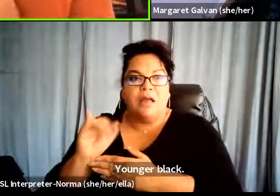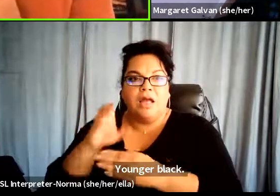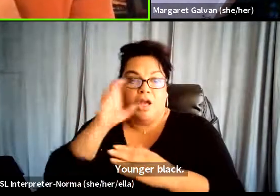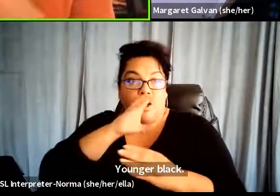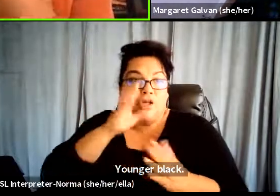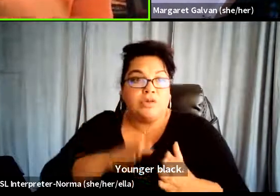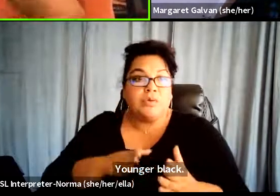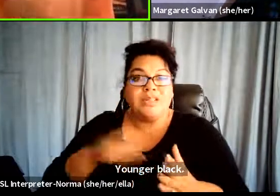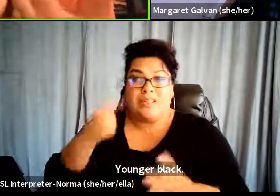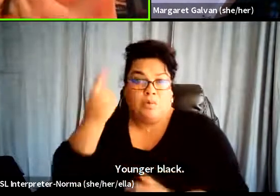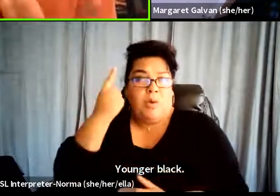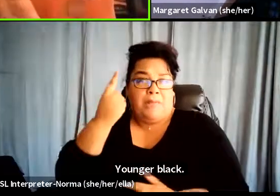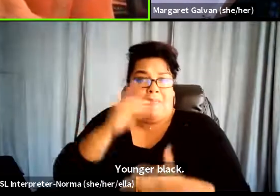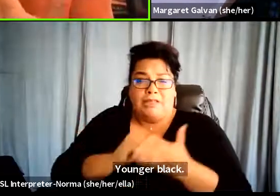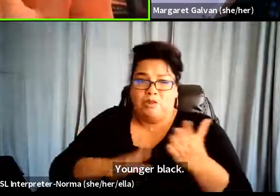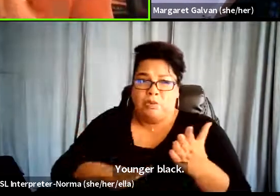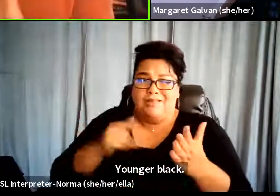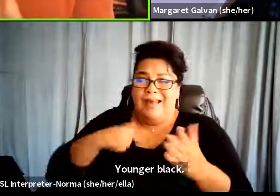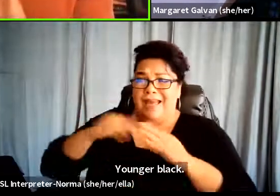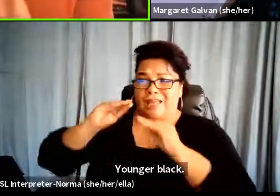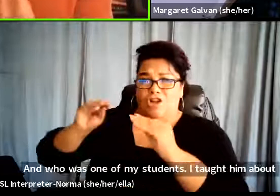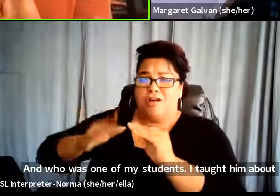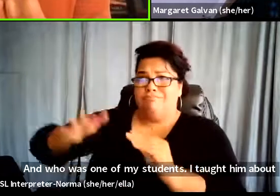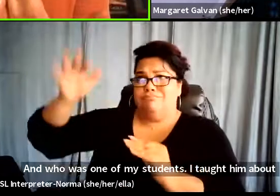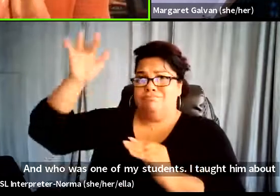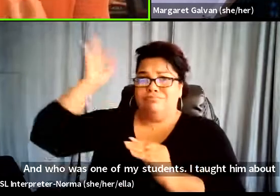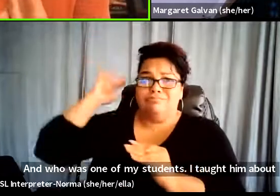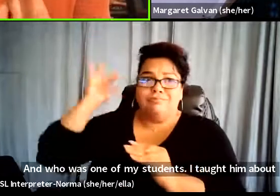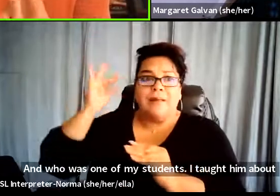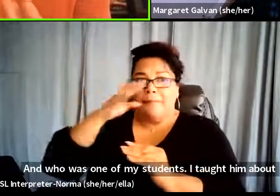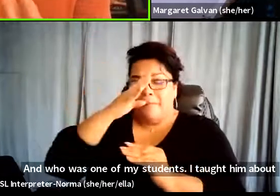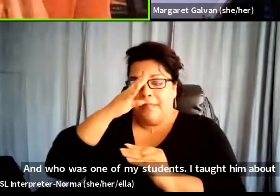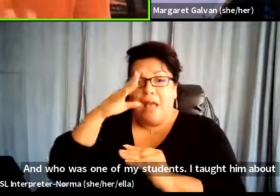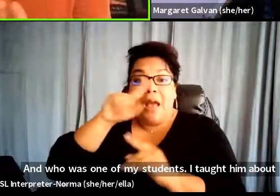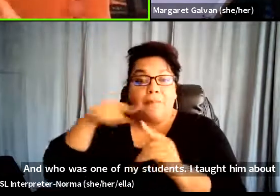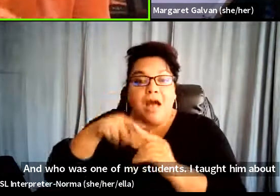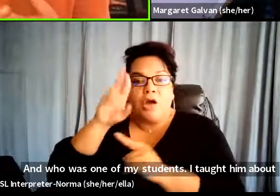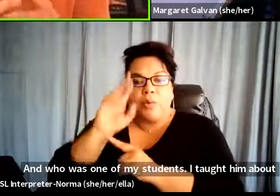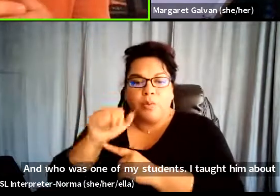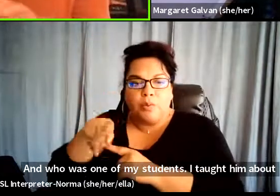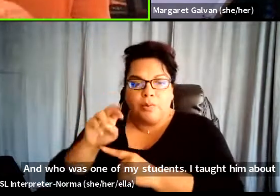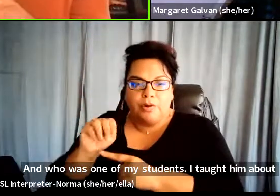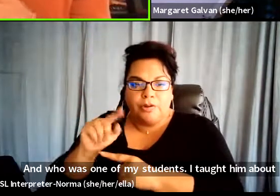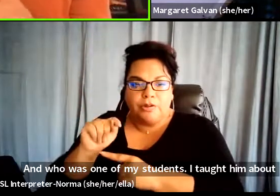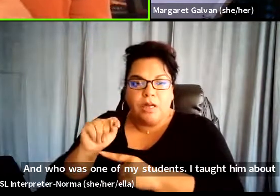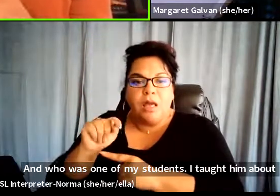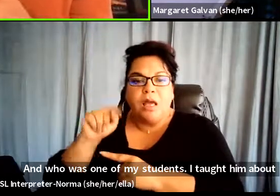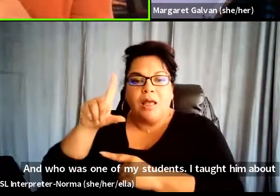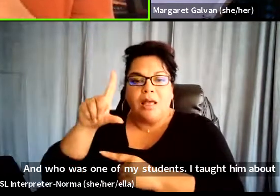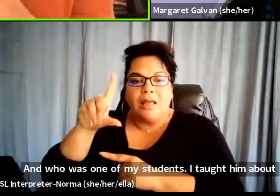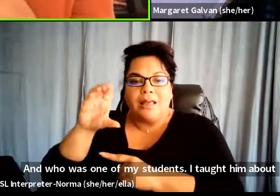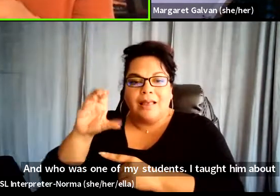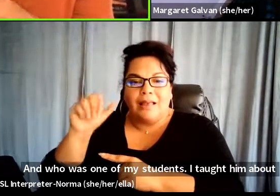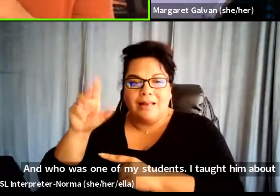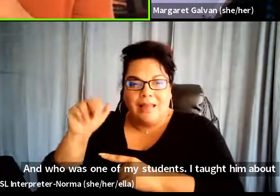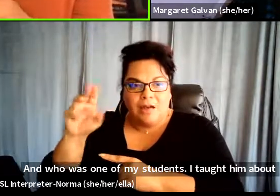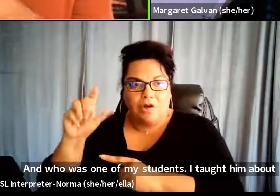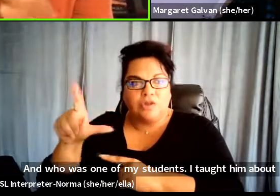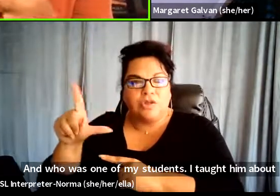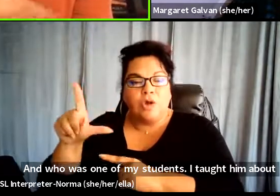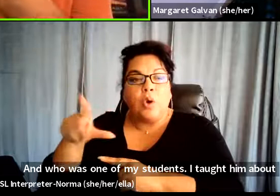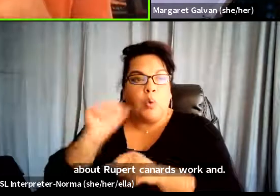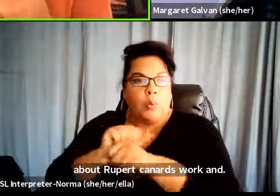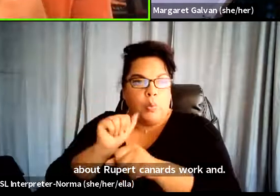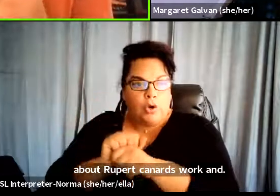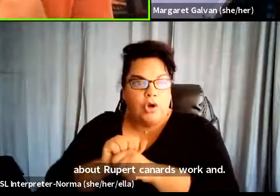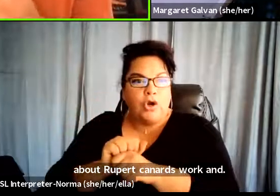and who was one of my students. And I had taught him about, uh, Rupert Canard's work and, um, um,